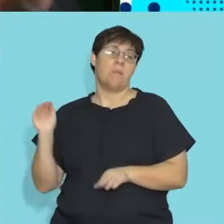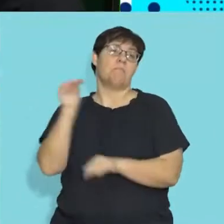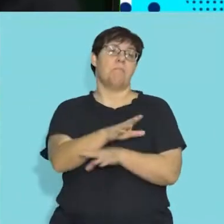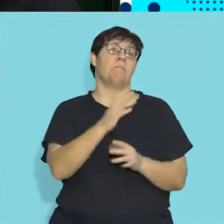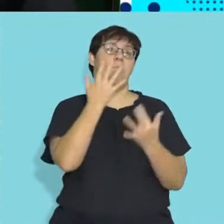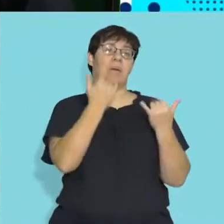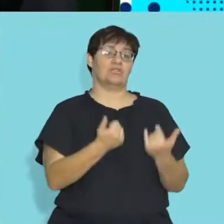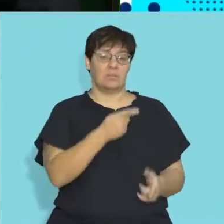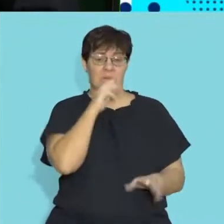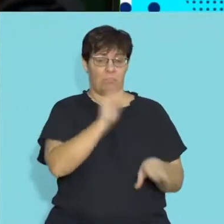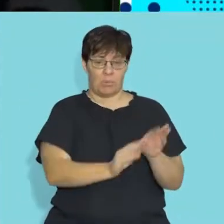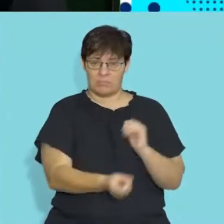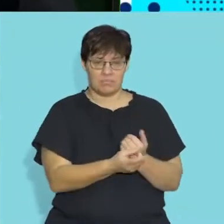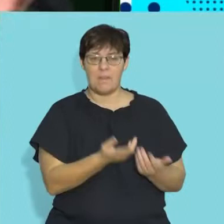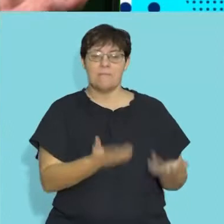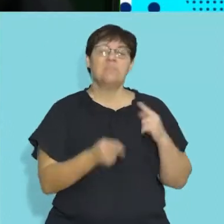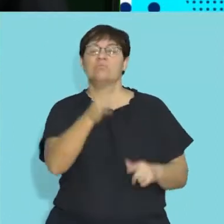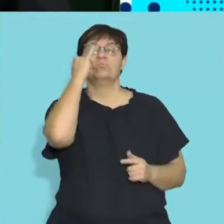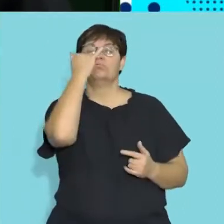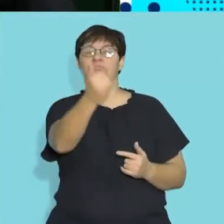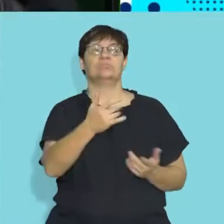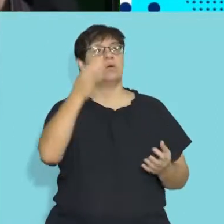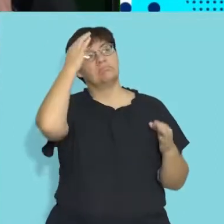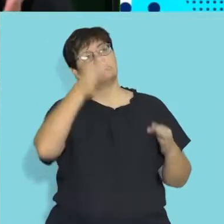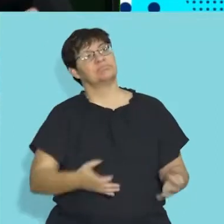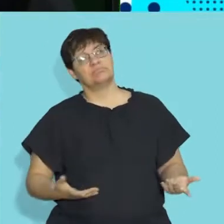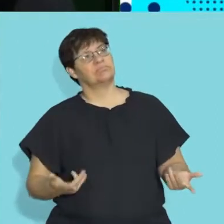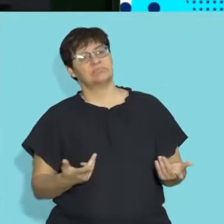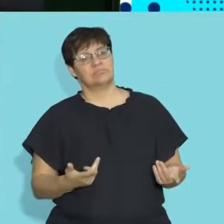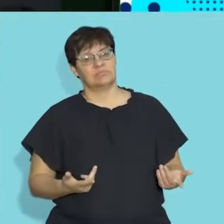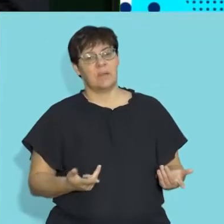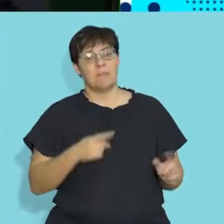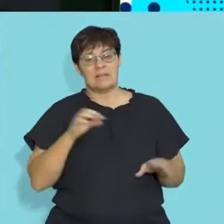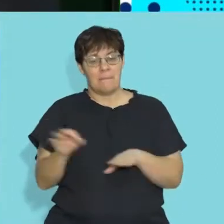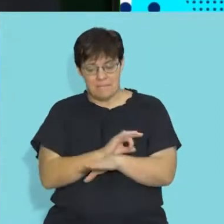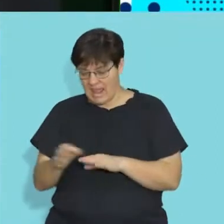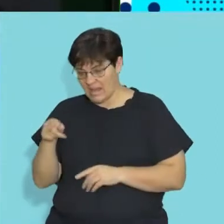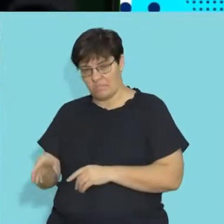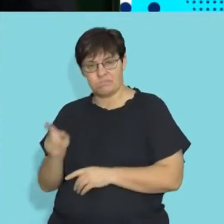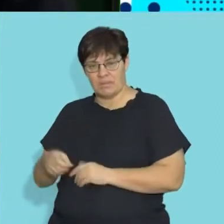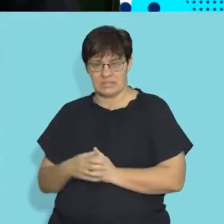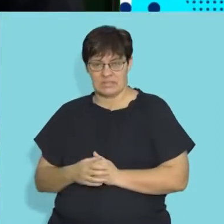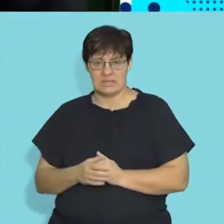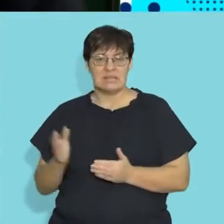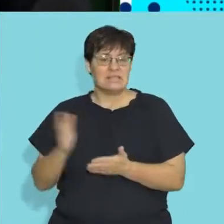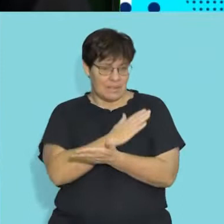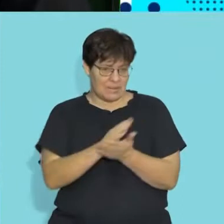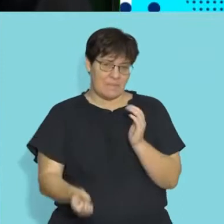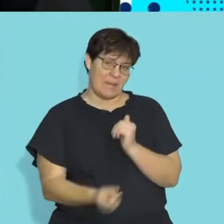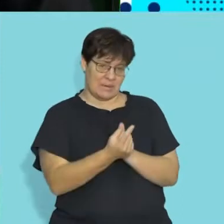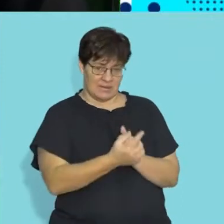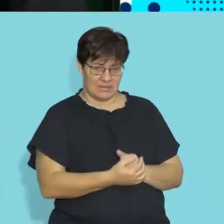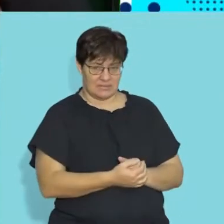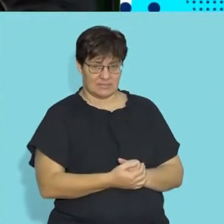there's a problem. No. You may have just decided that obviously it should have been in your planning, but maybe sometimes this